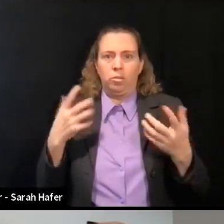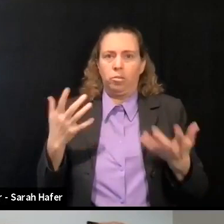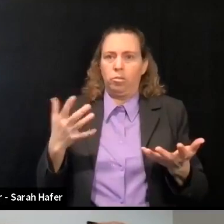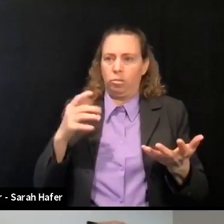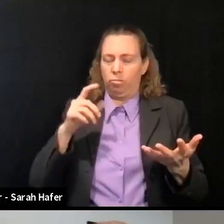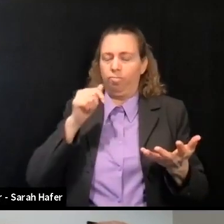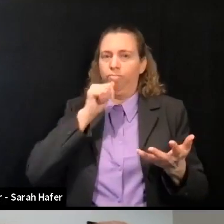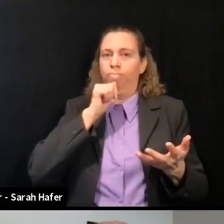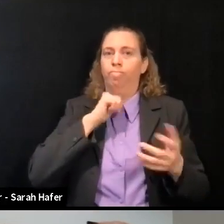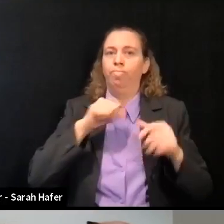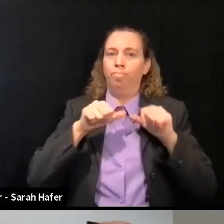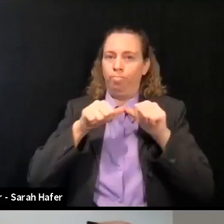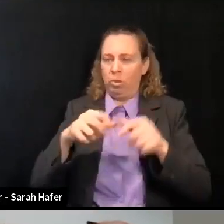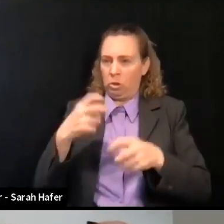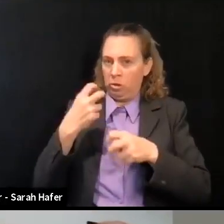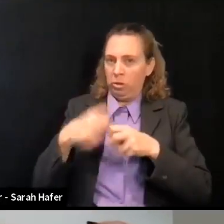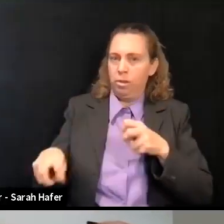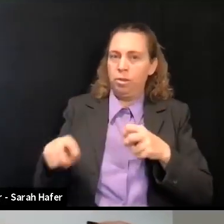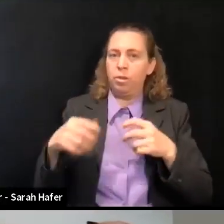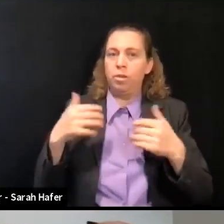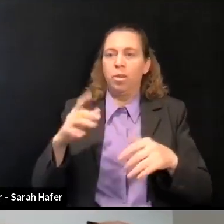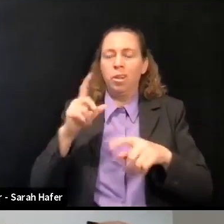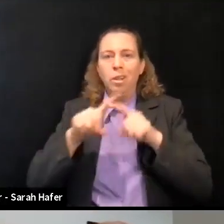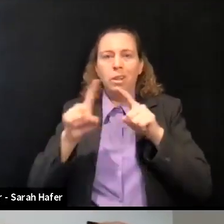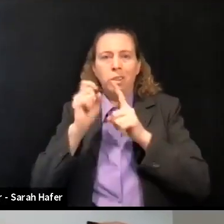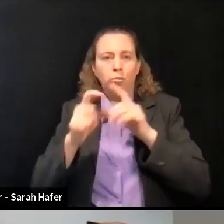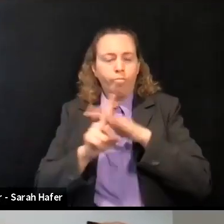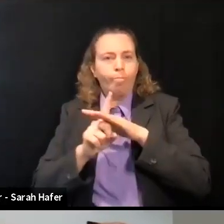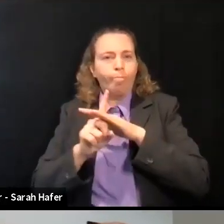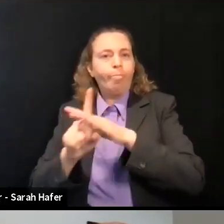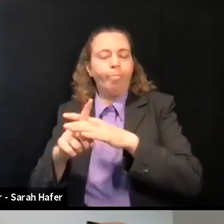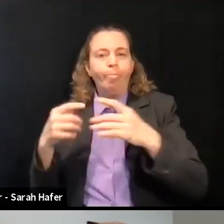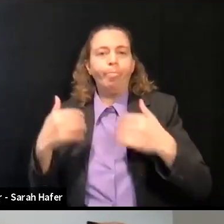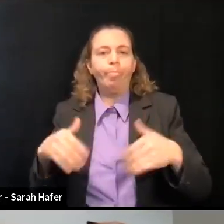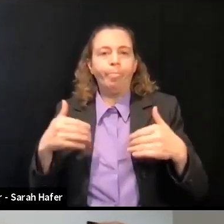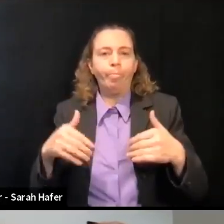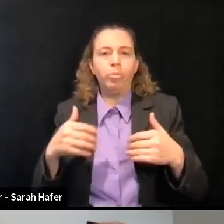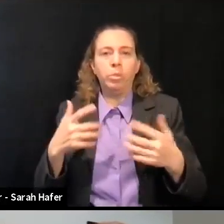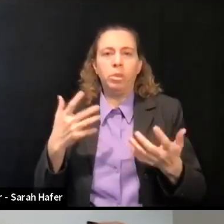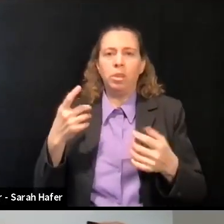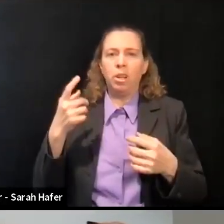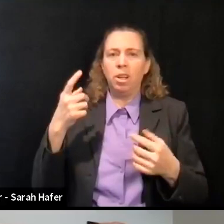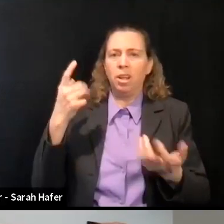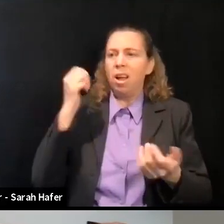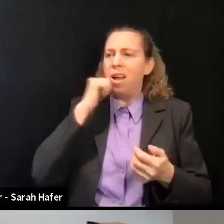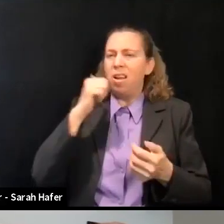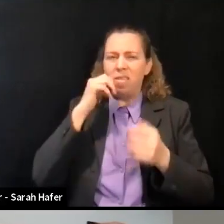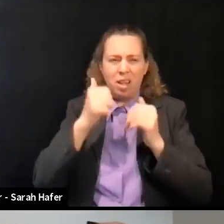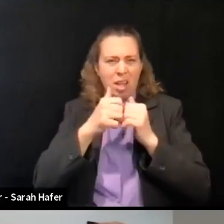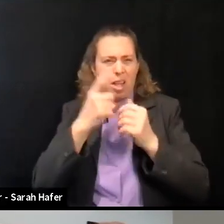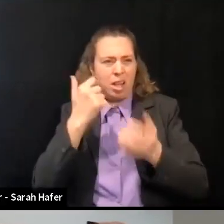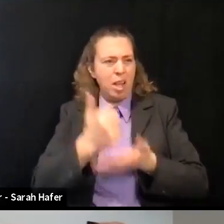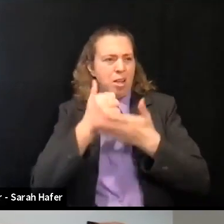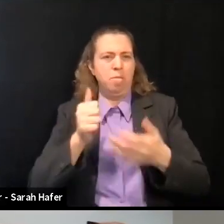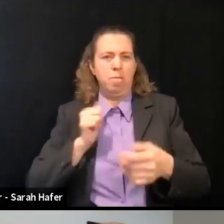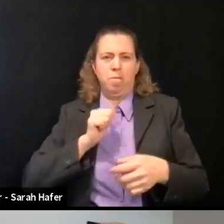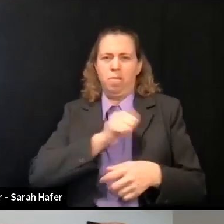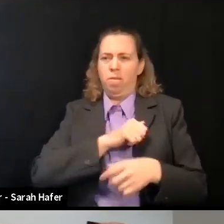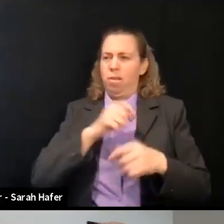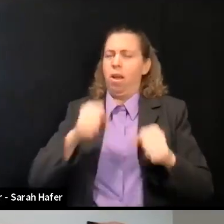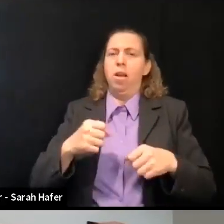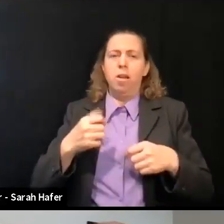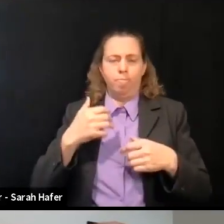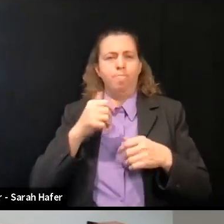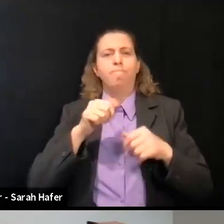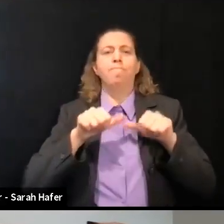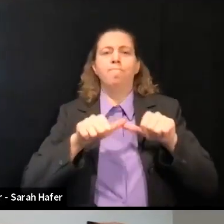difficulties and to be able to engage in practices every day that can help me continue in this marathon of the